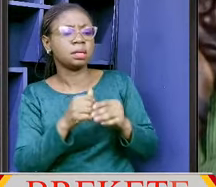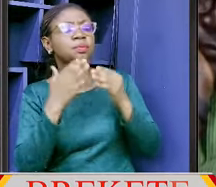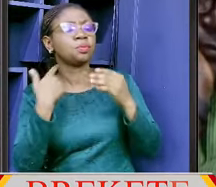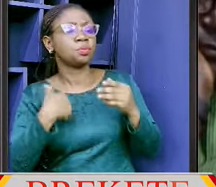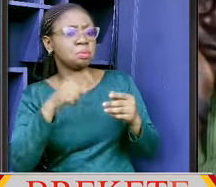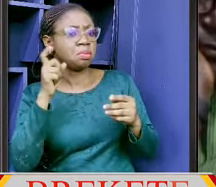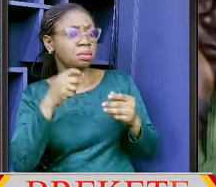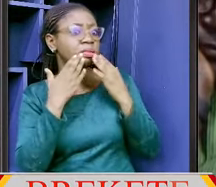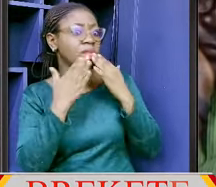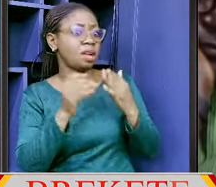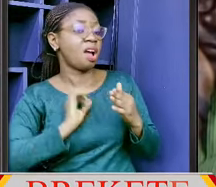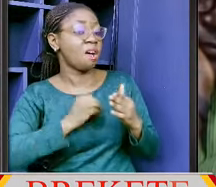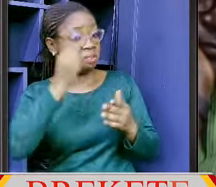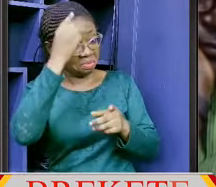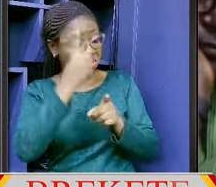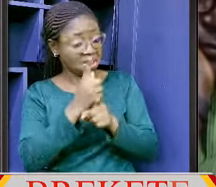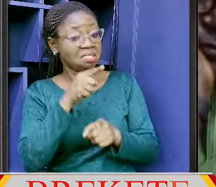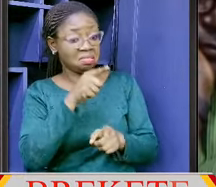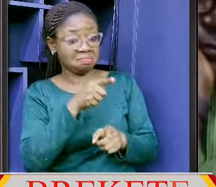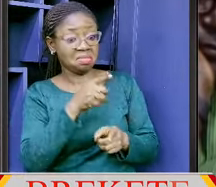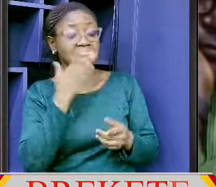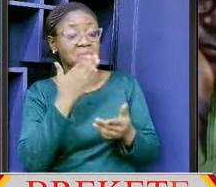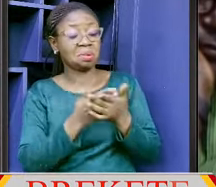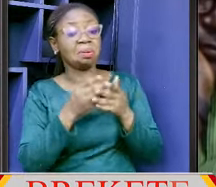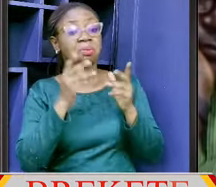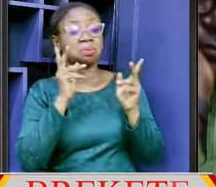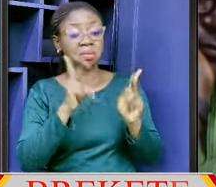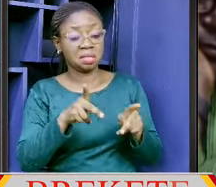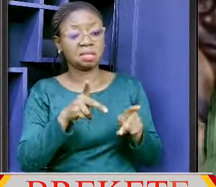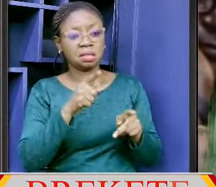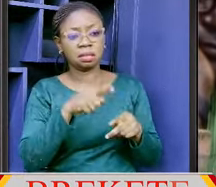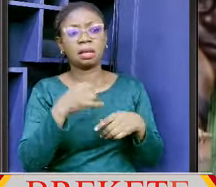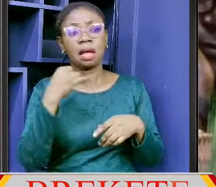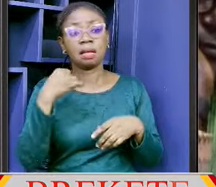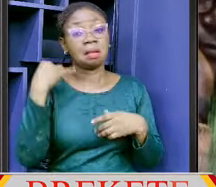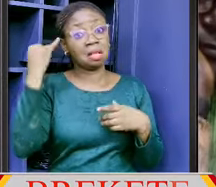person. That assuming that our brother is a bad man,